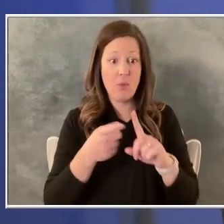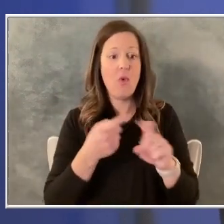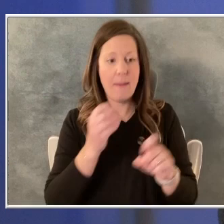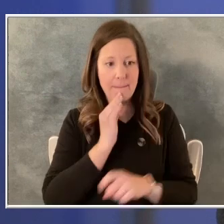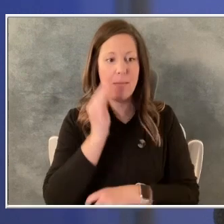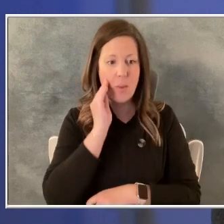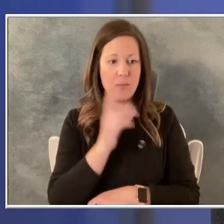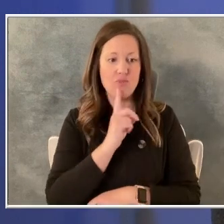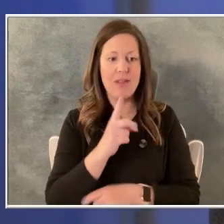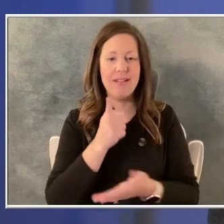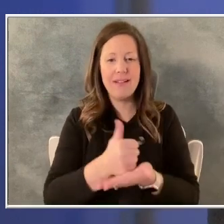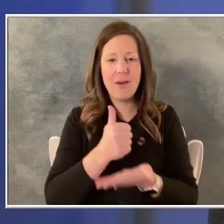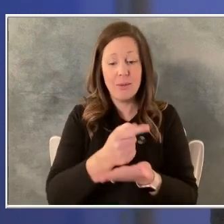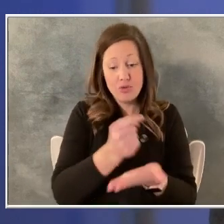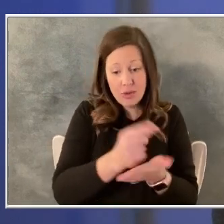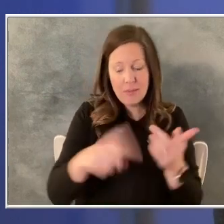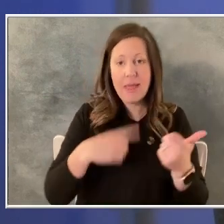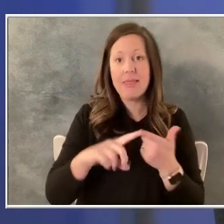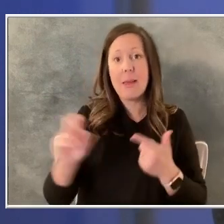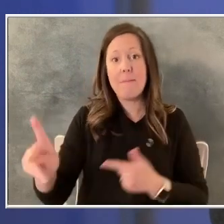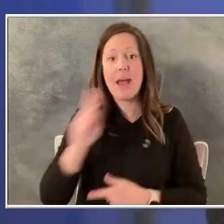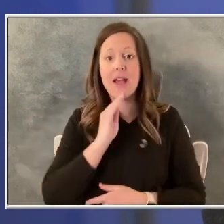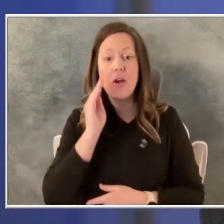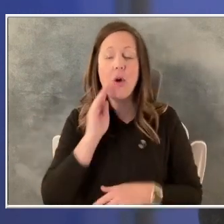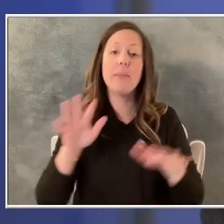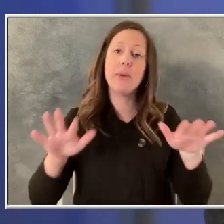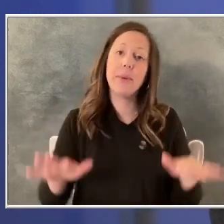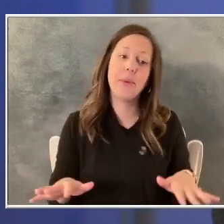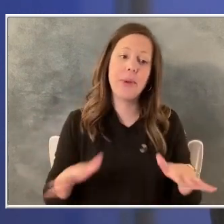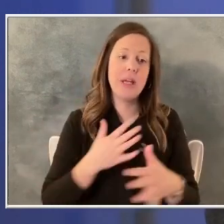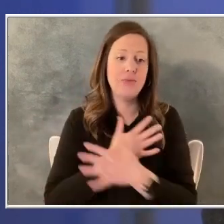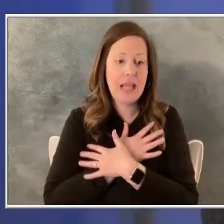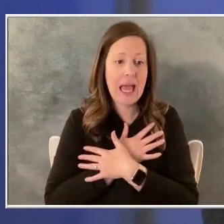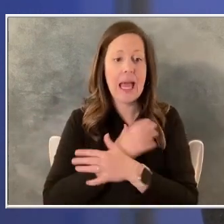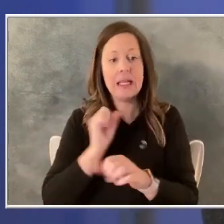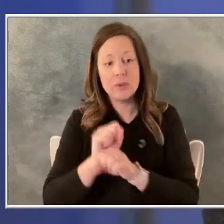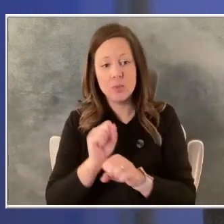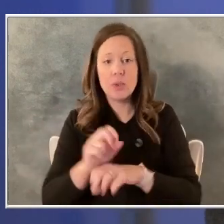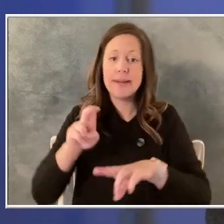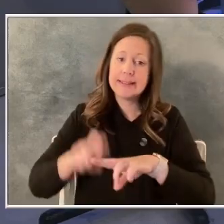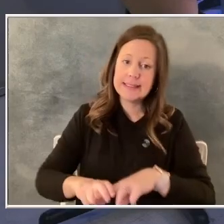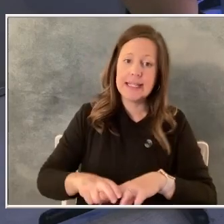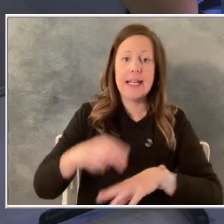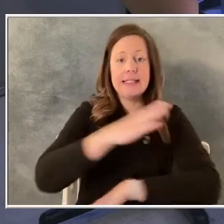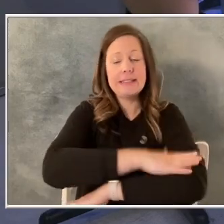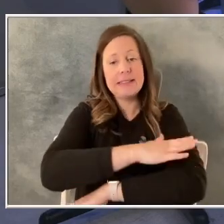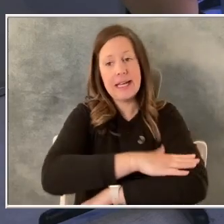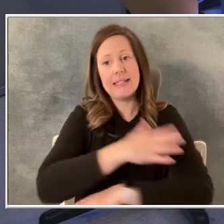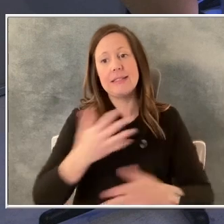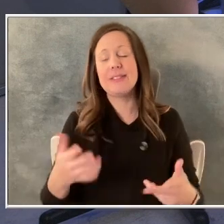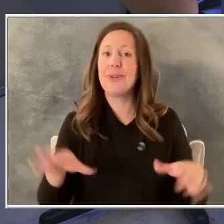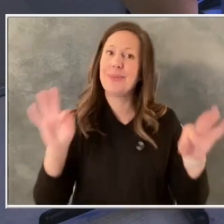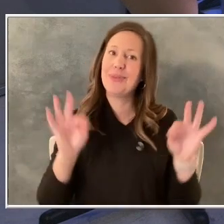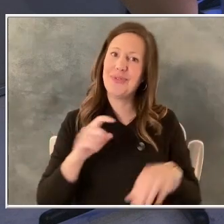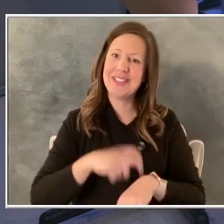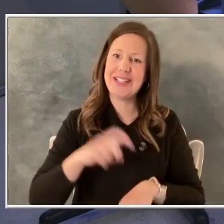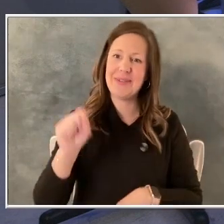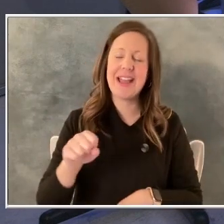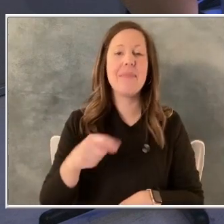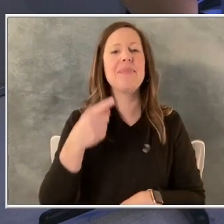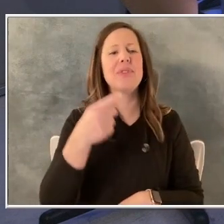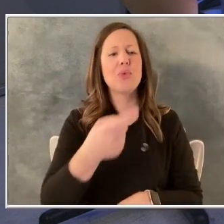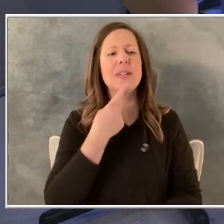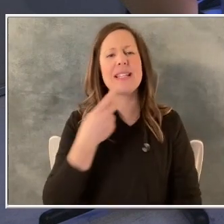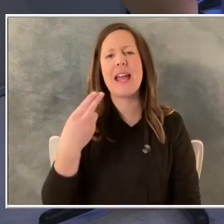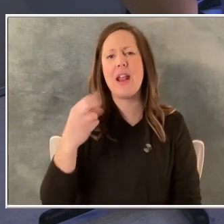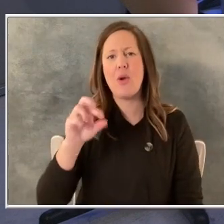go back home and kind of, put on some sweats and sit at your desk and do your work from there. Perfect So, timing. yeah. You're on hormone therapy now, correct?